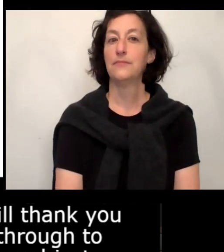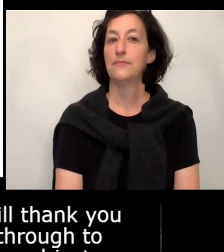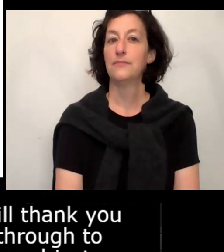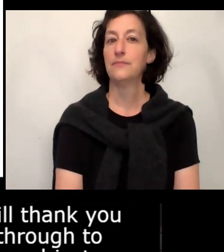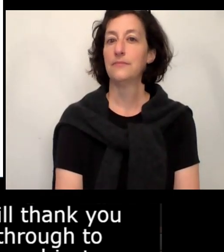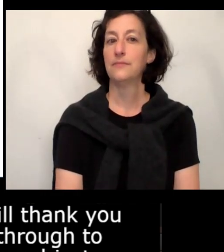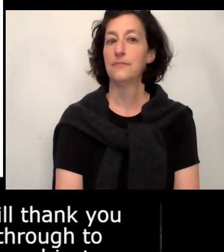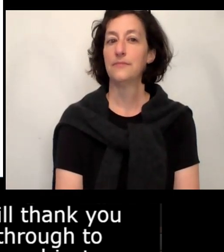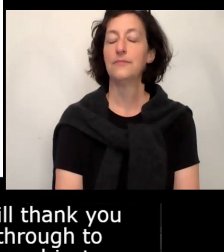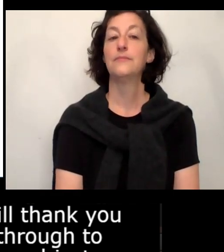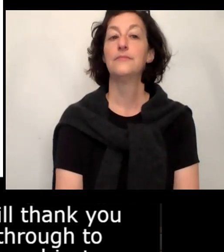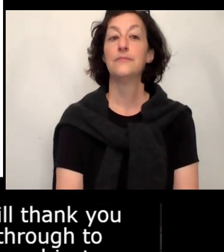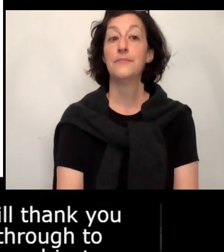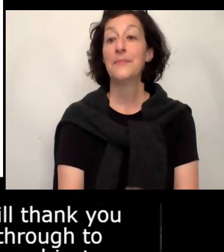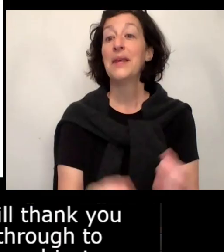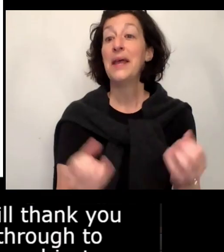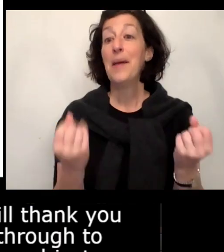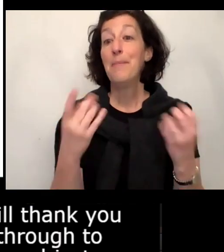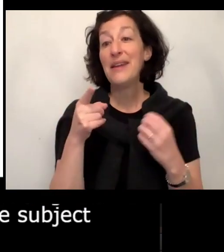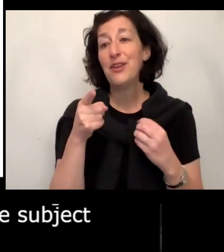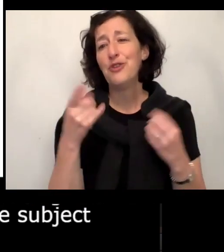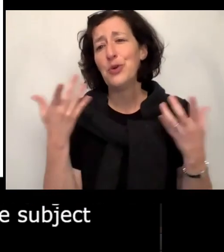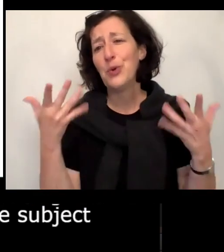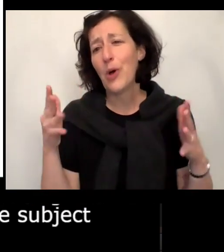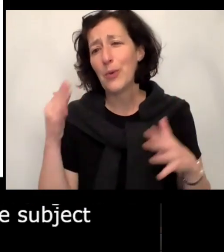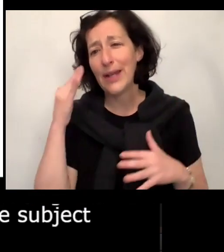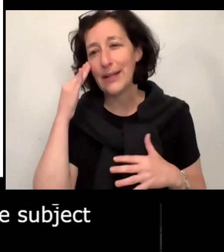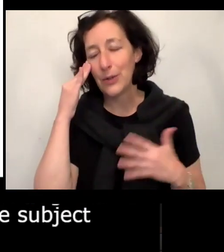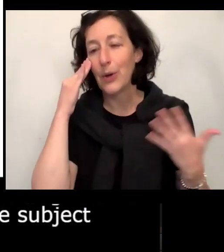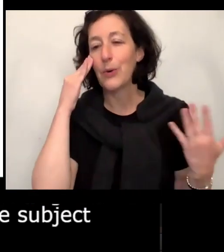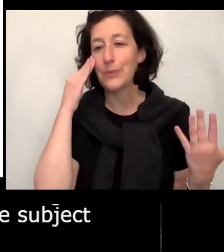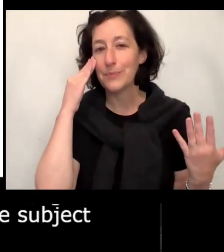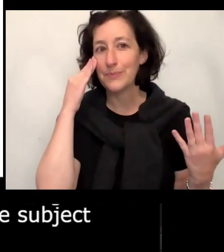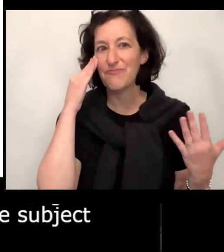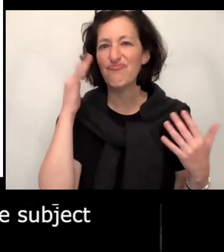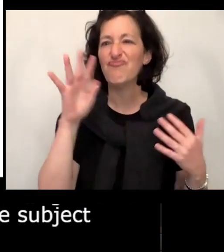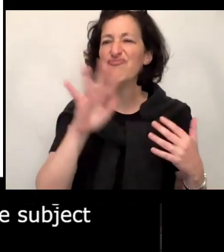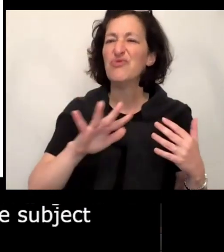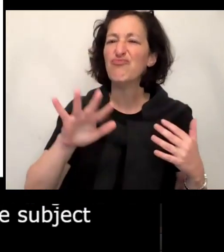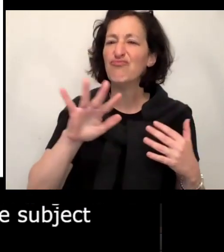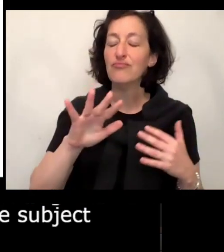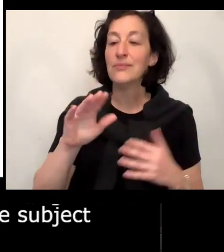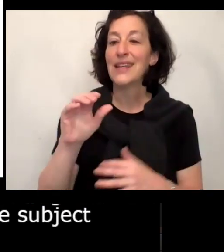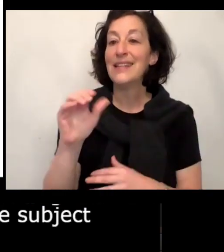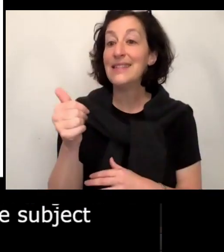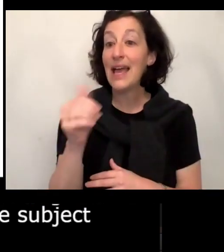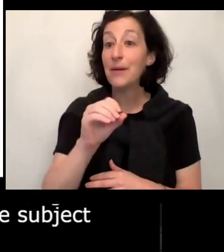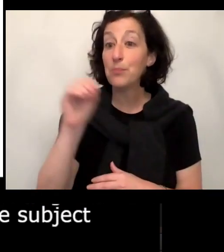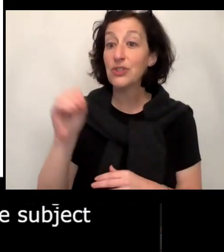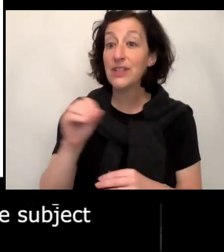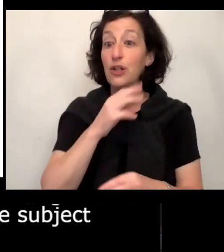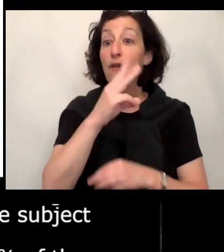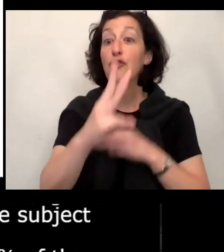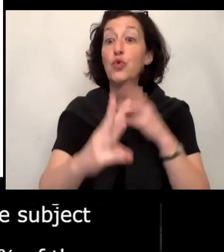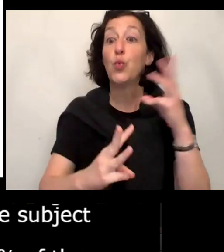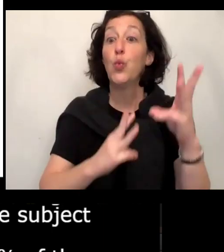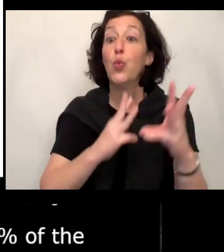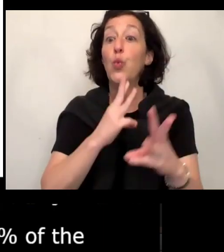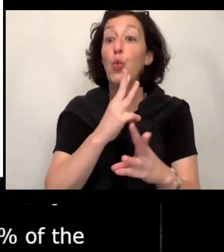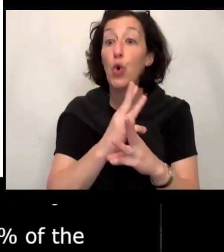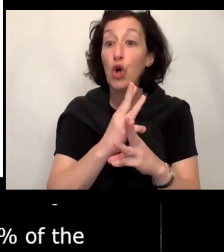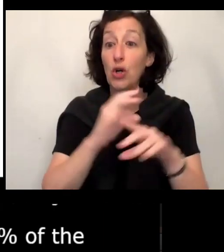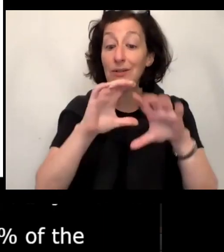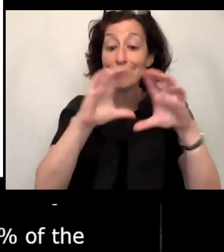As many of us probably already know, roughly 10% of the world's population are people with